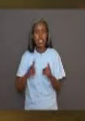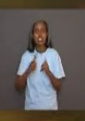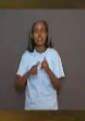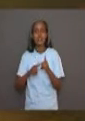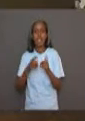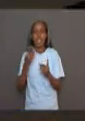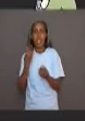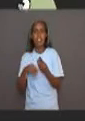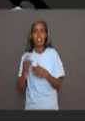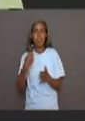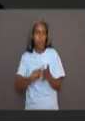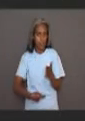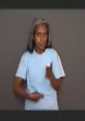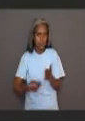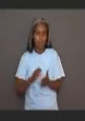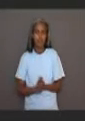sale price?